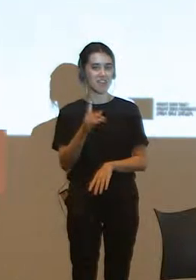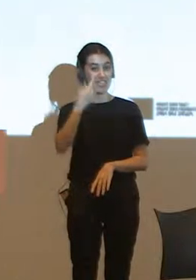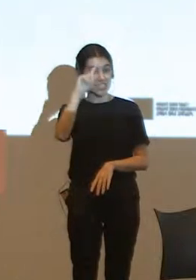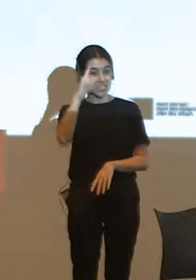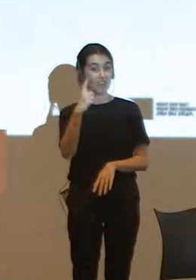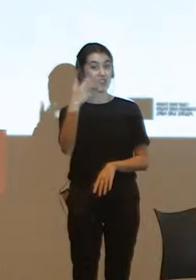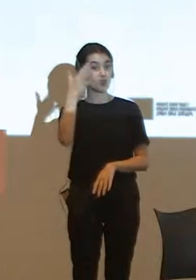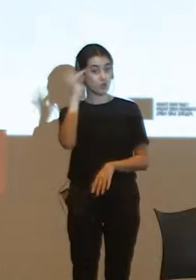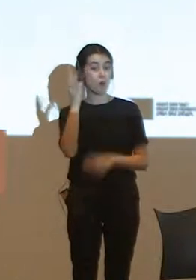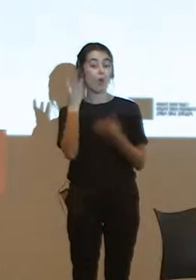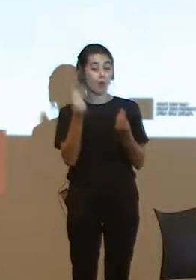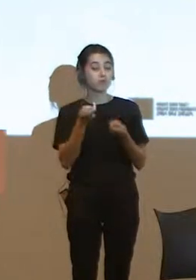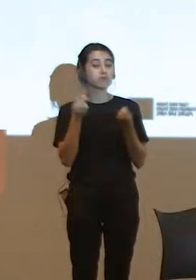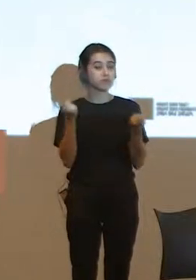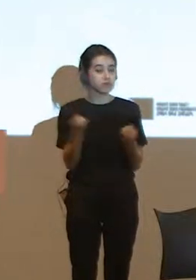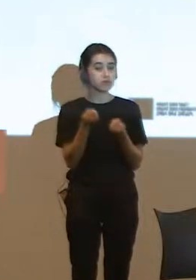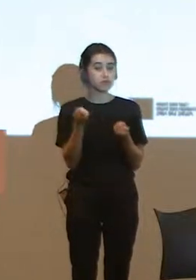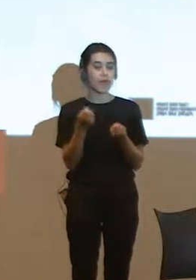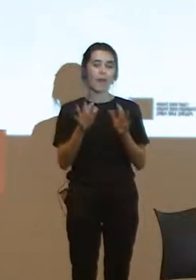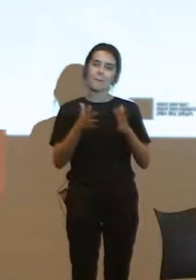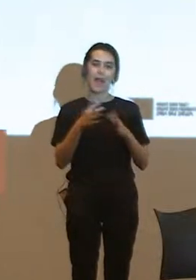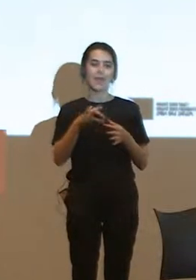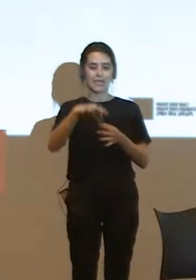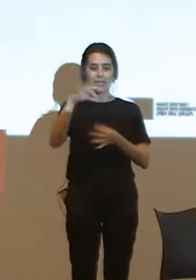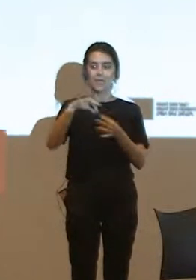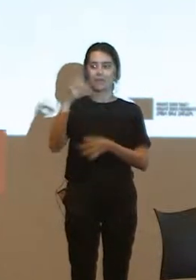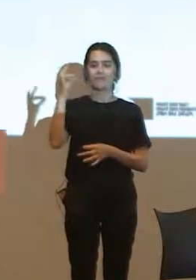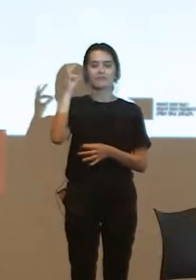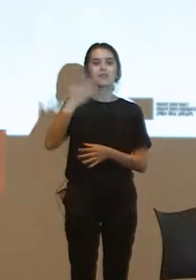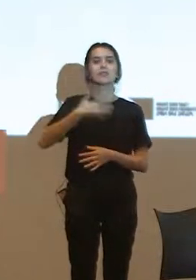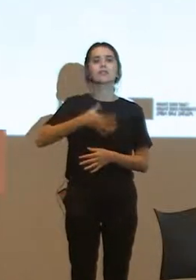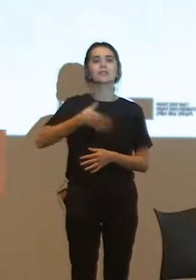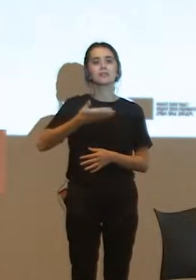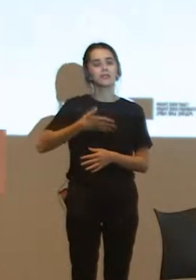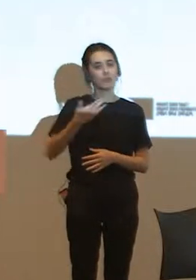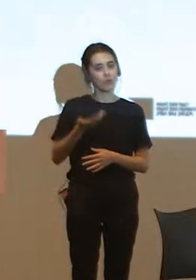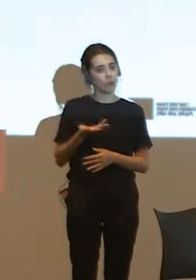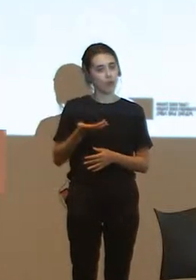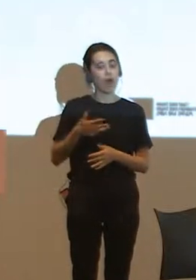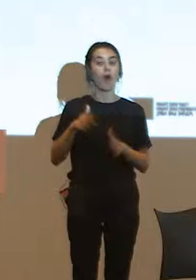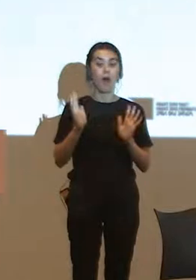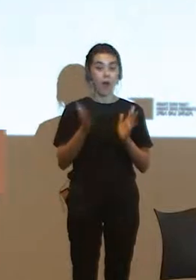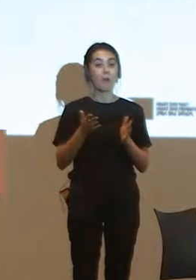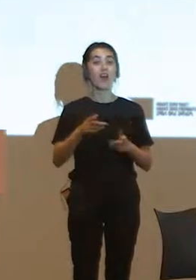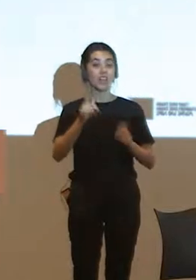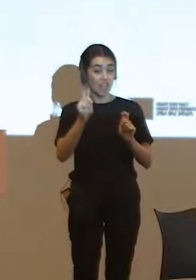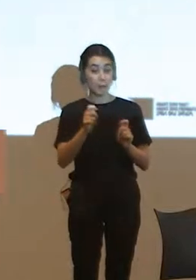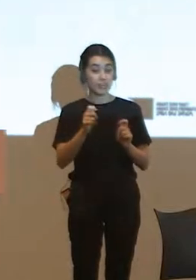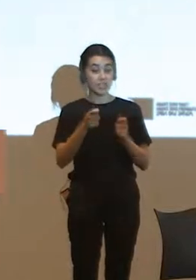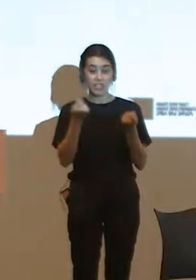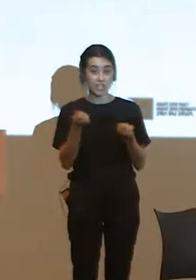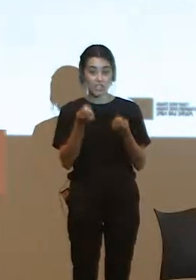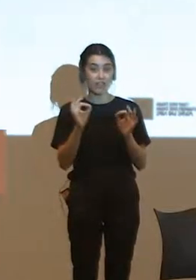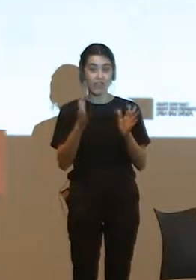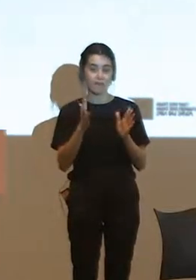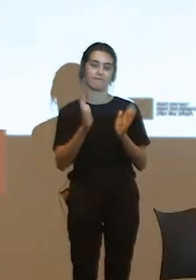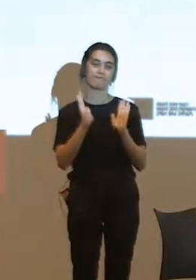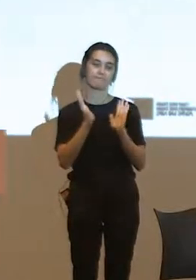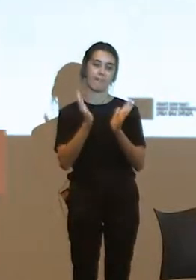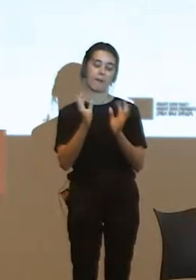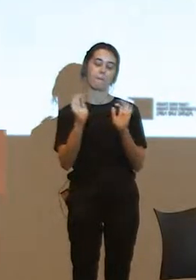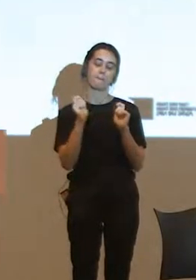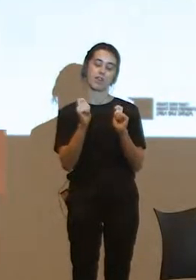however we have to keep doing the work that we do which is to remain in the professional high